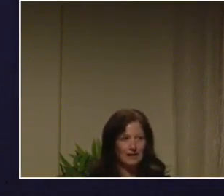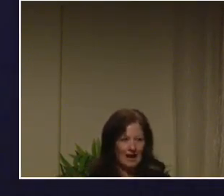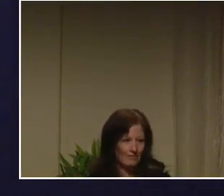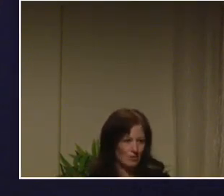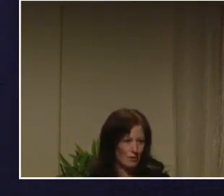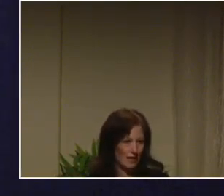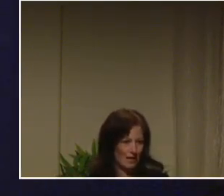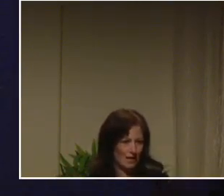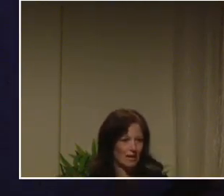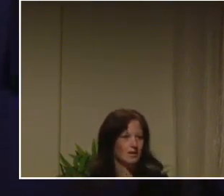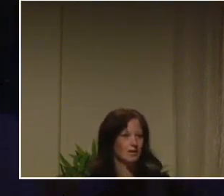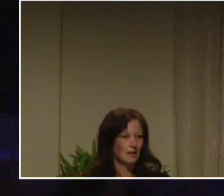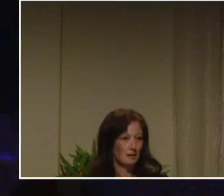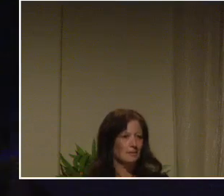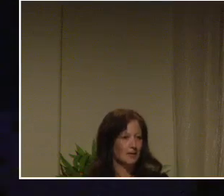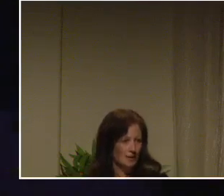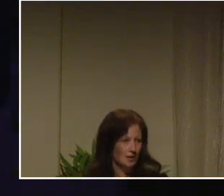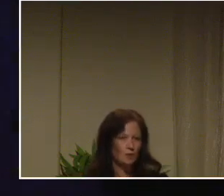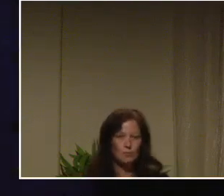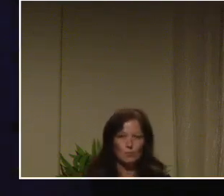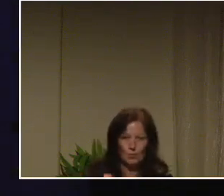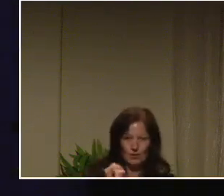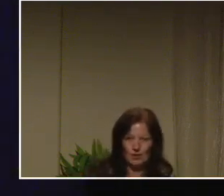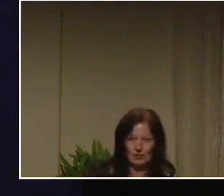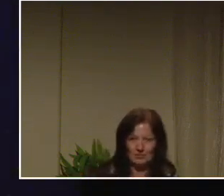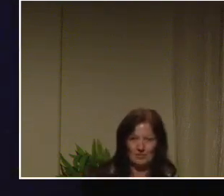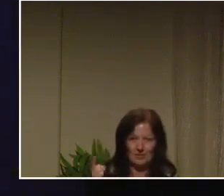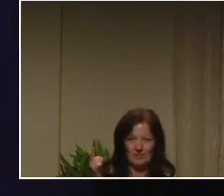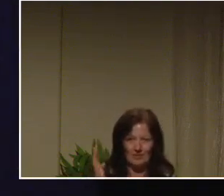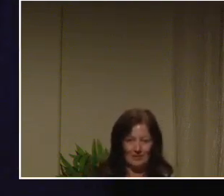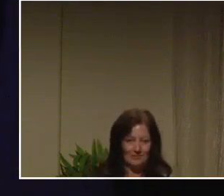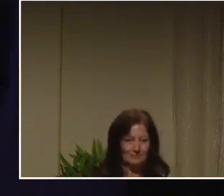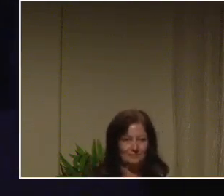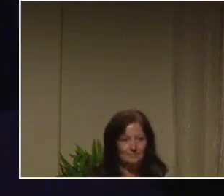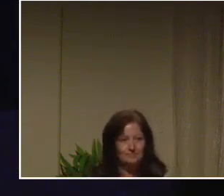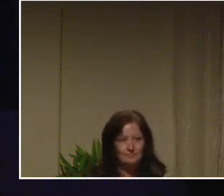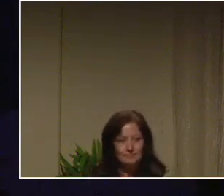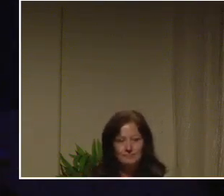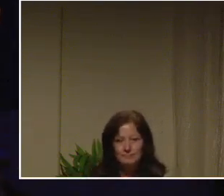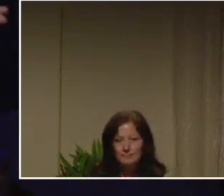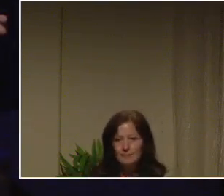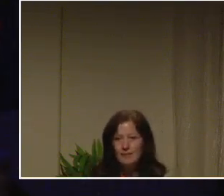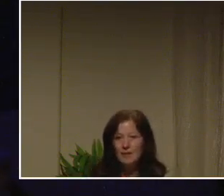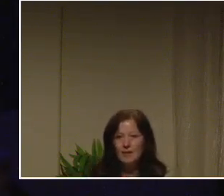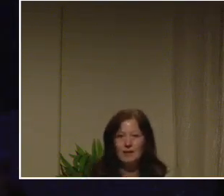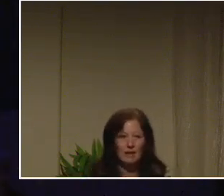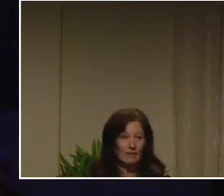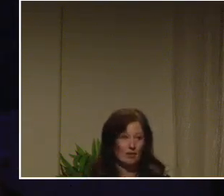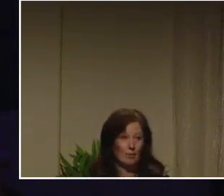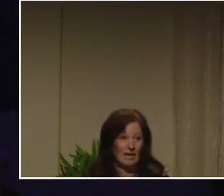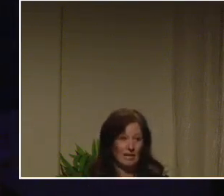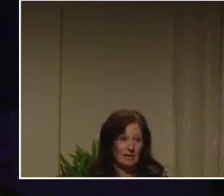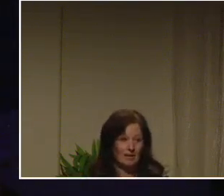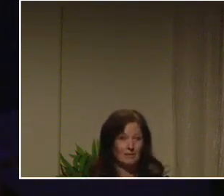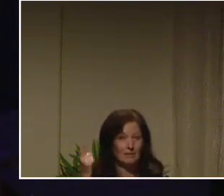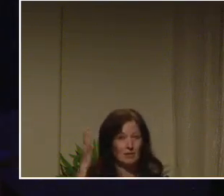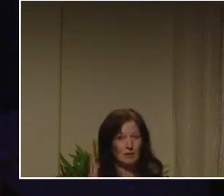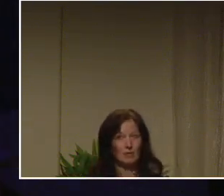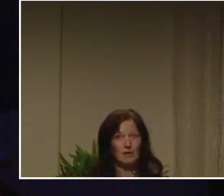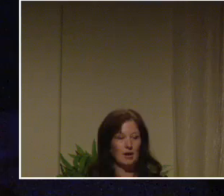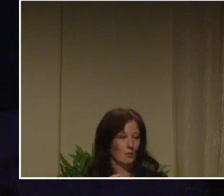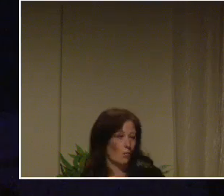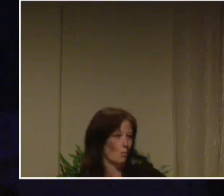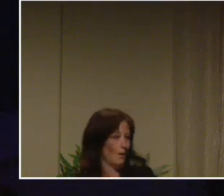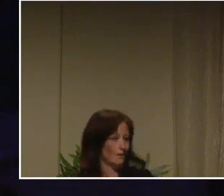each week. God, in his profound mercy, it welcomes us to come as